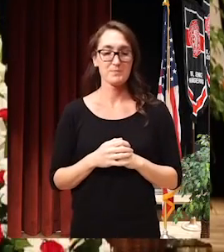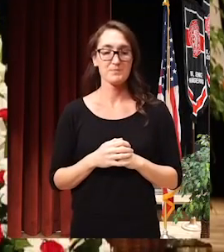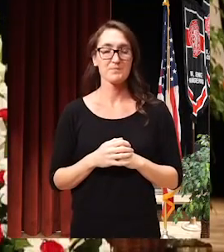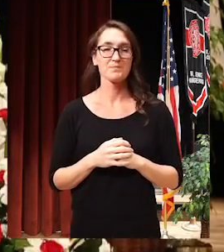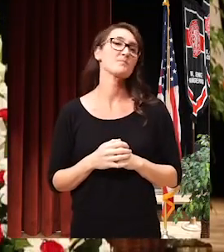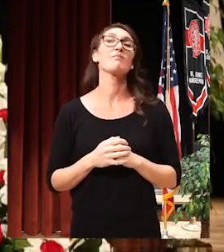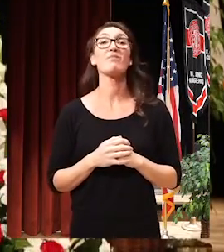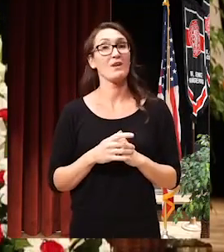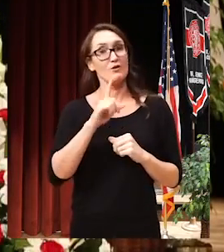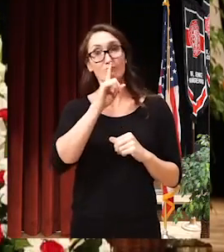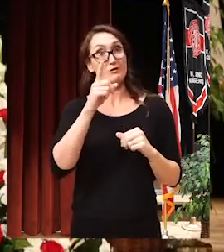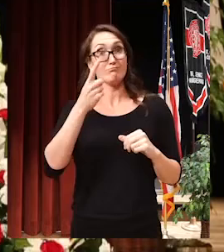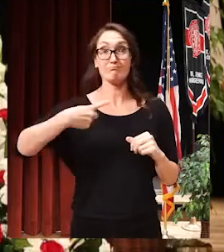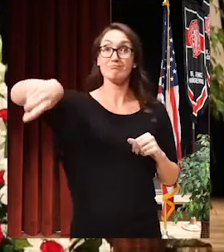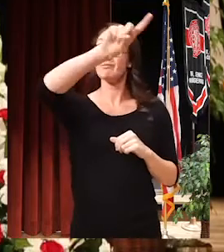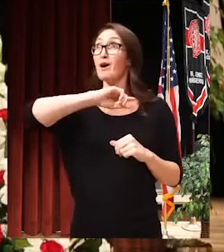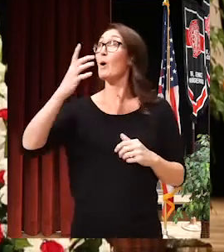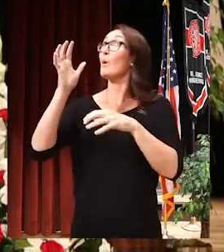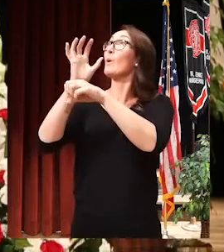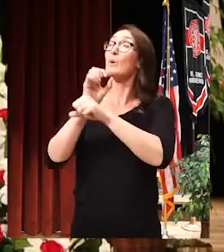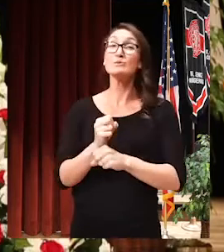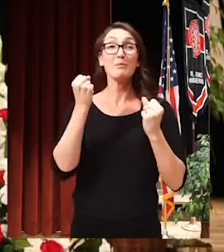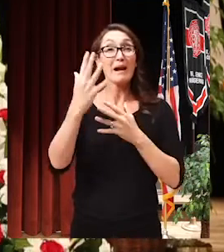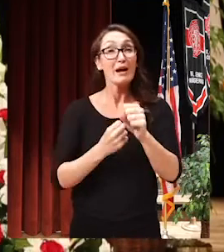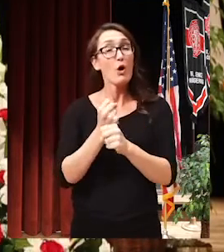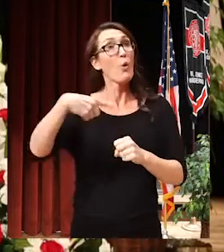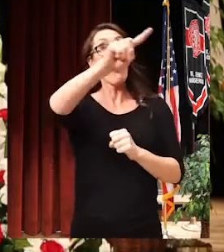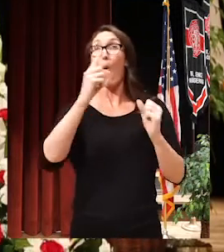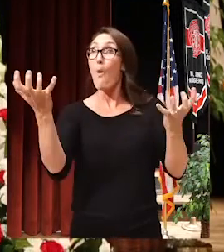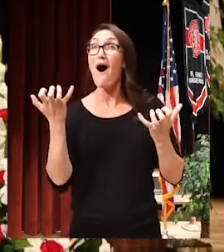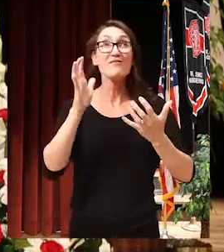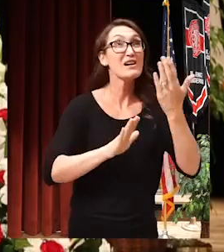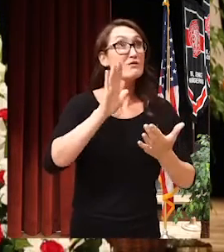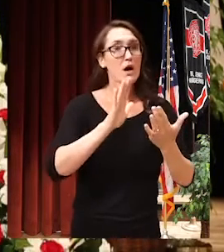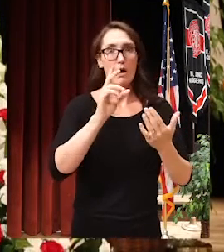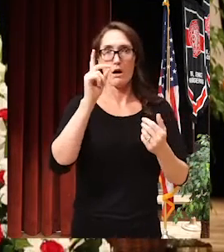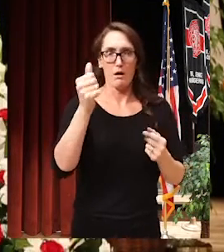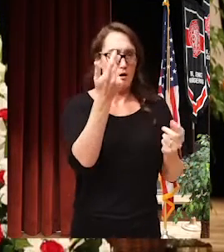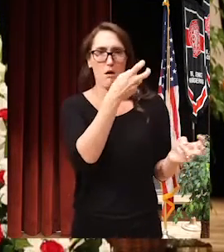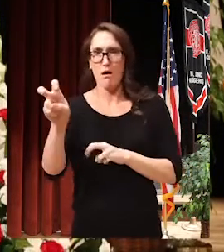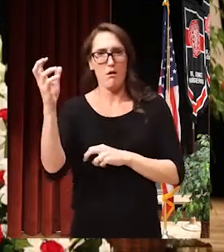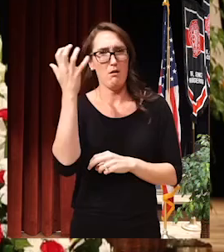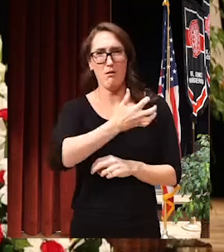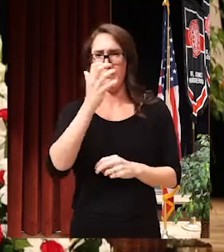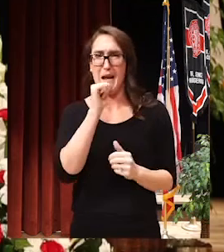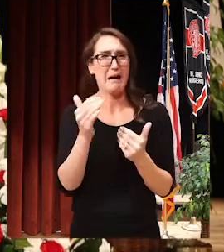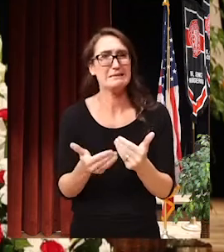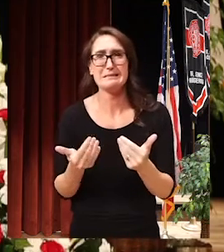It was different from what we had all had been used to and what we all signed up for. It truly was a Herculean